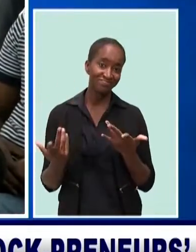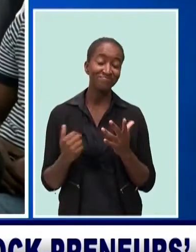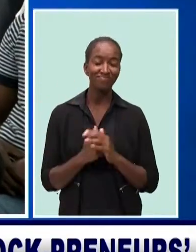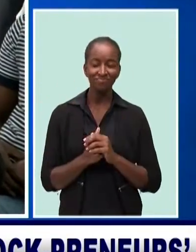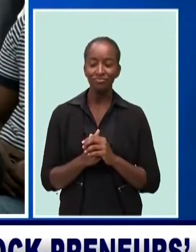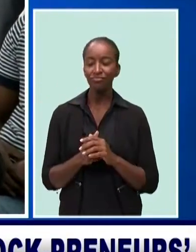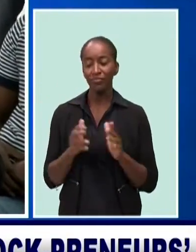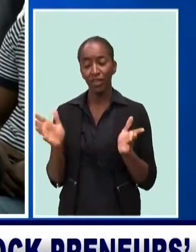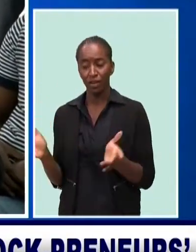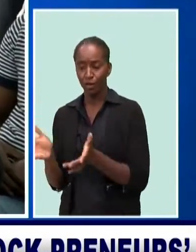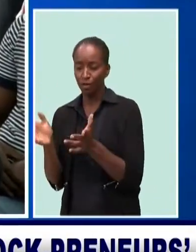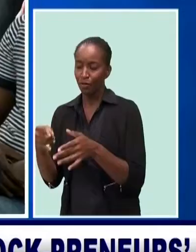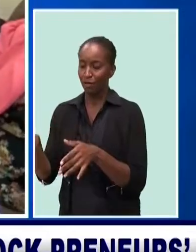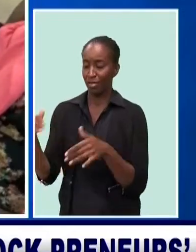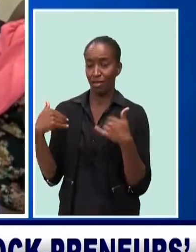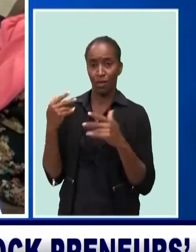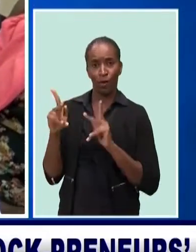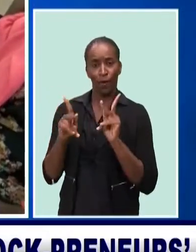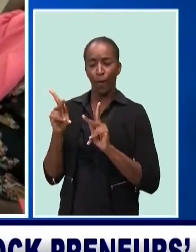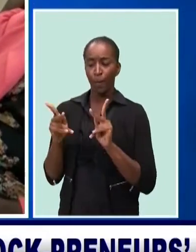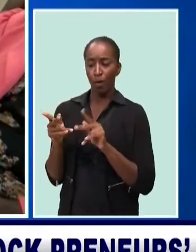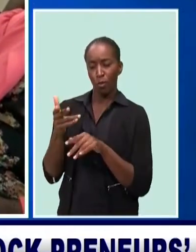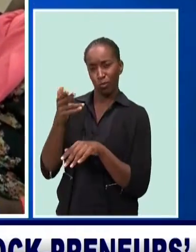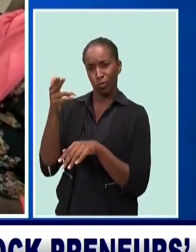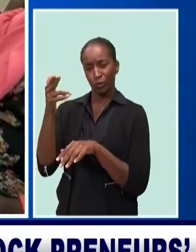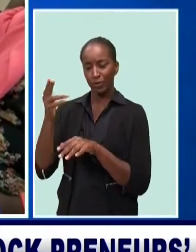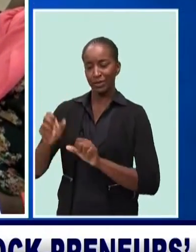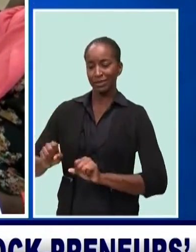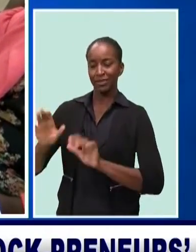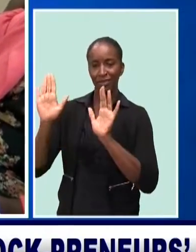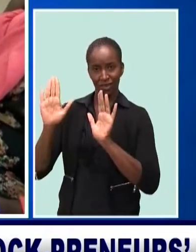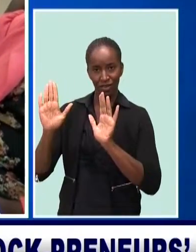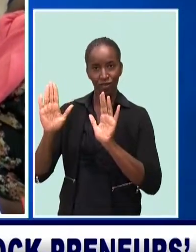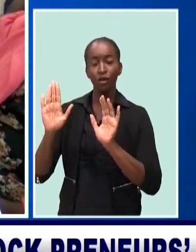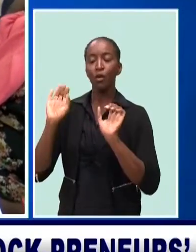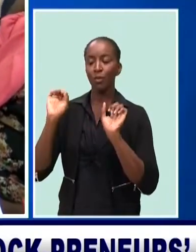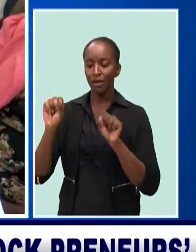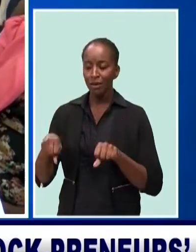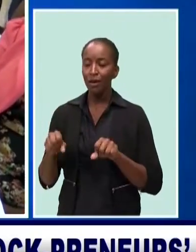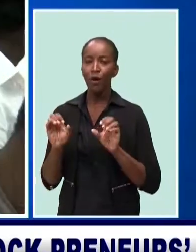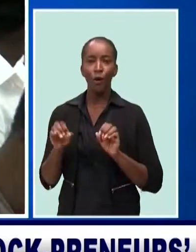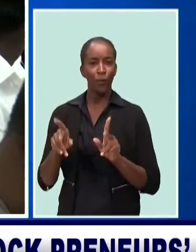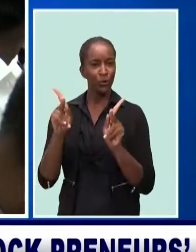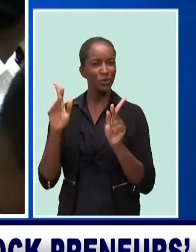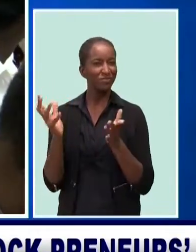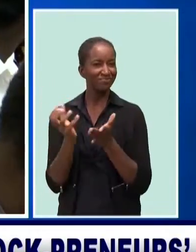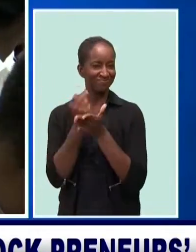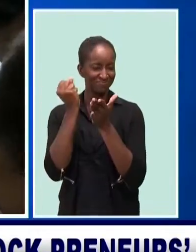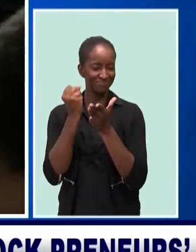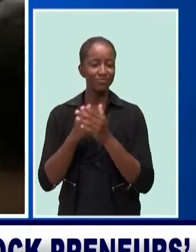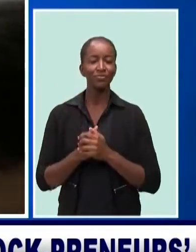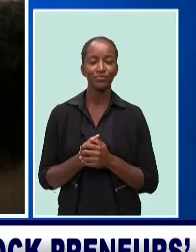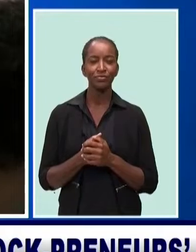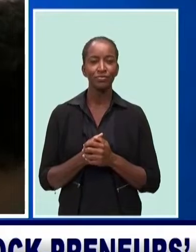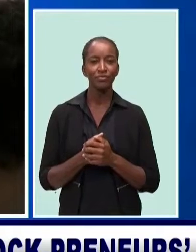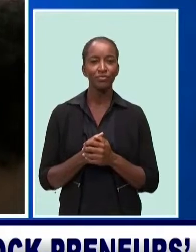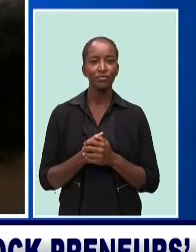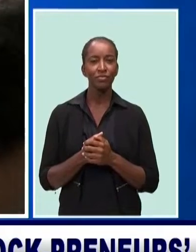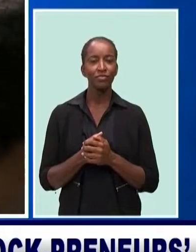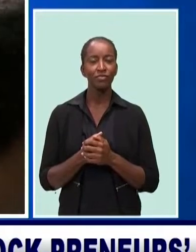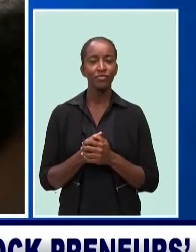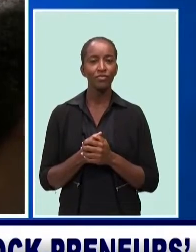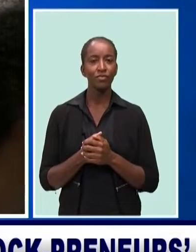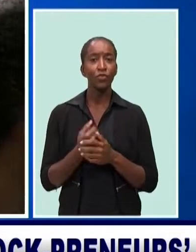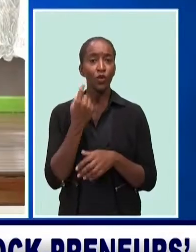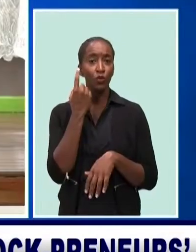stand to benefit from the tools of empowerment. And Minister Ford's remarks came during the opening ceremony of the Competency-Based